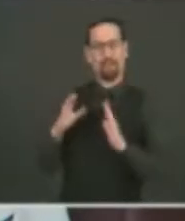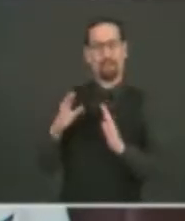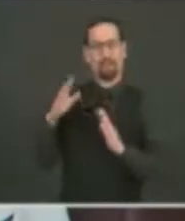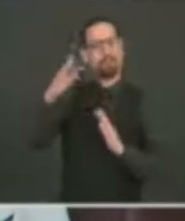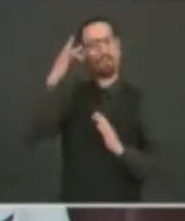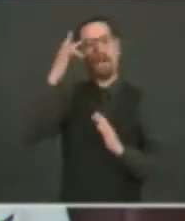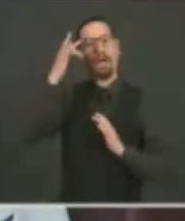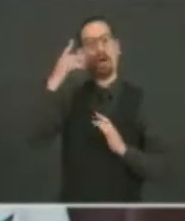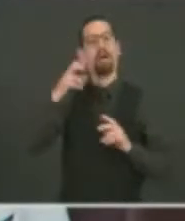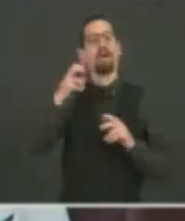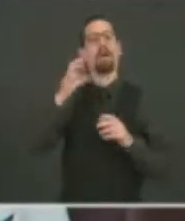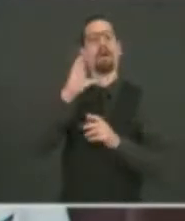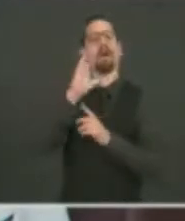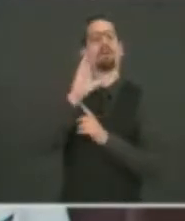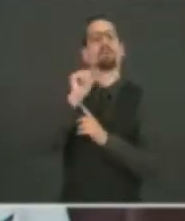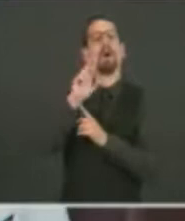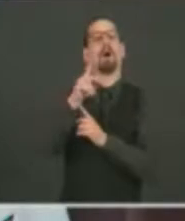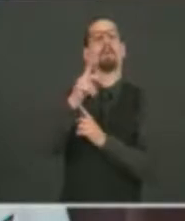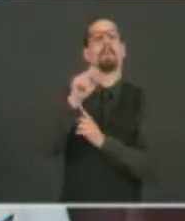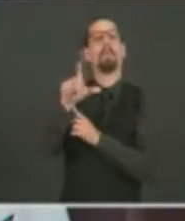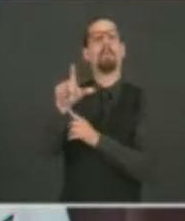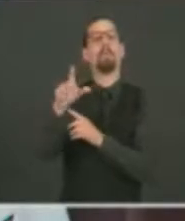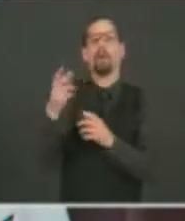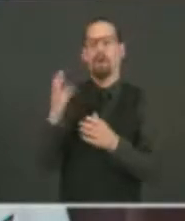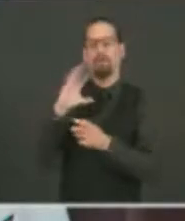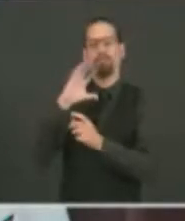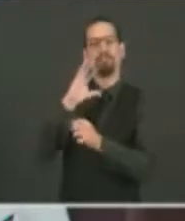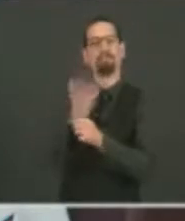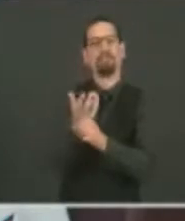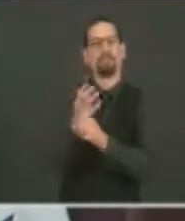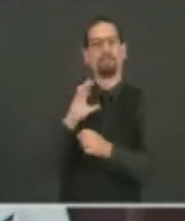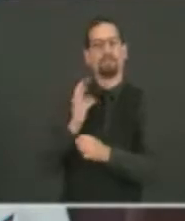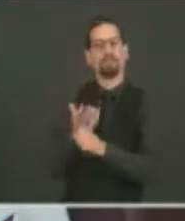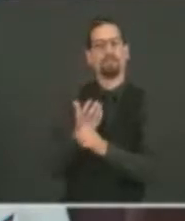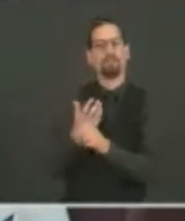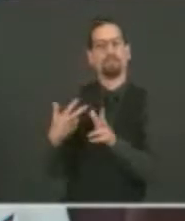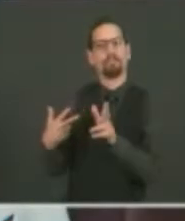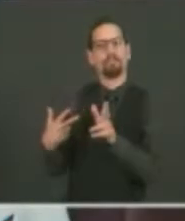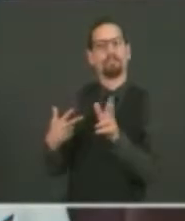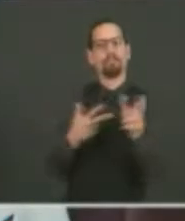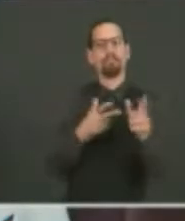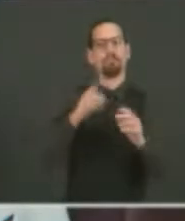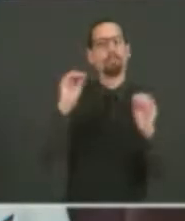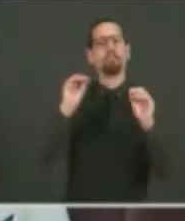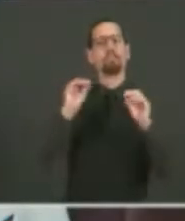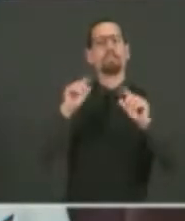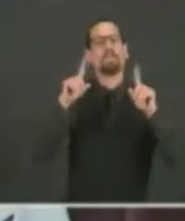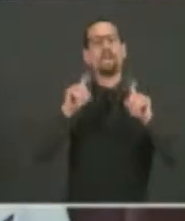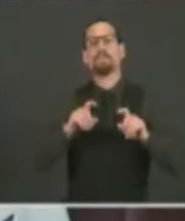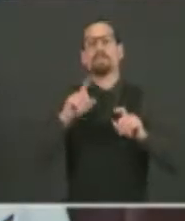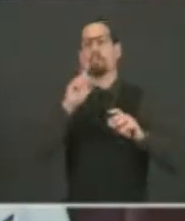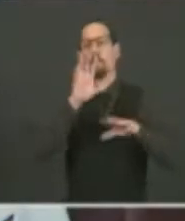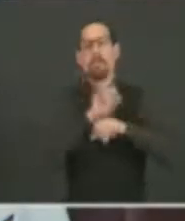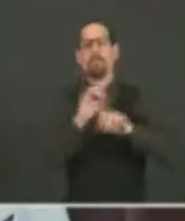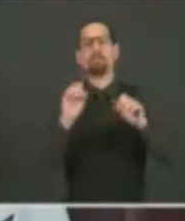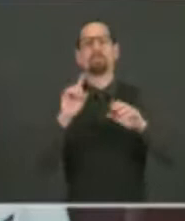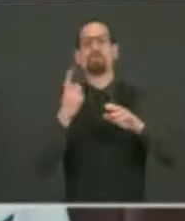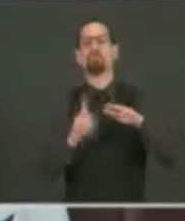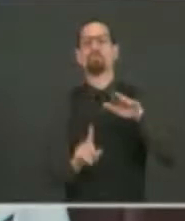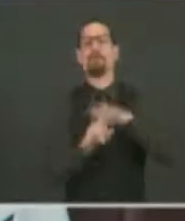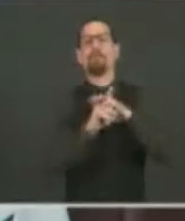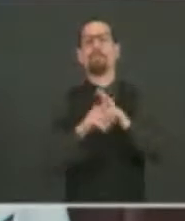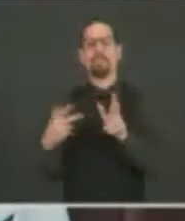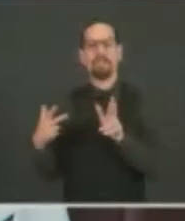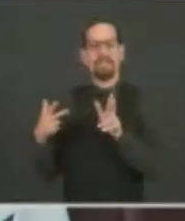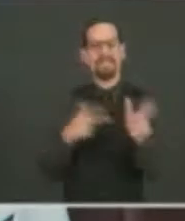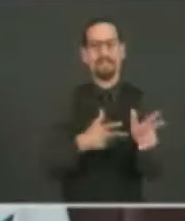cars, showed up at testing sites without appointments. Now, in this instance, and in every instance,